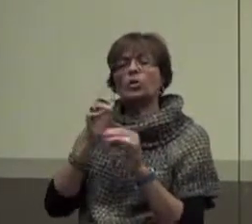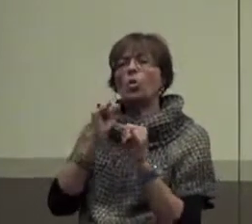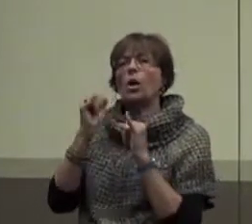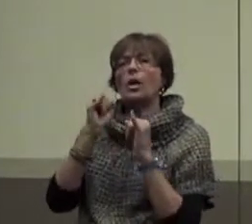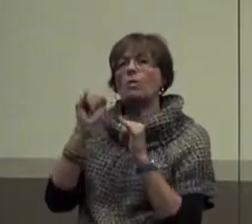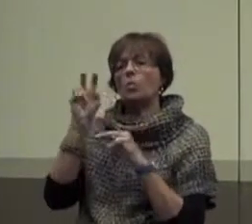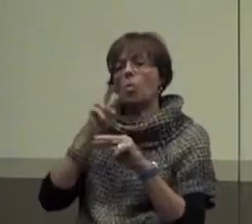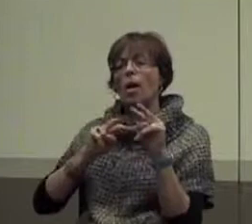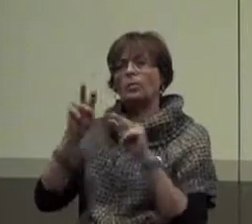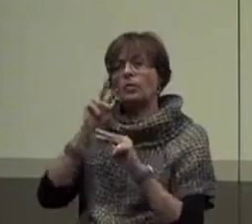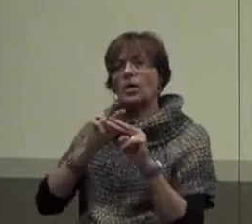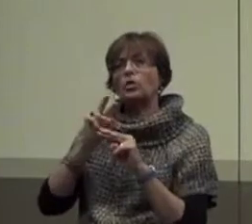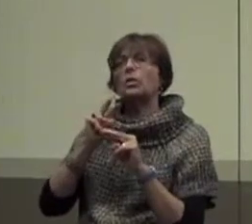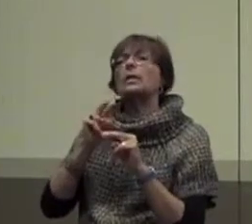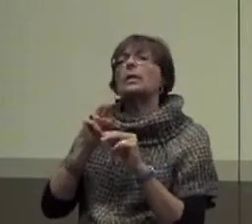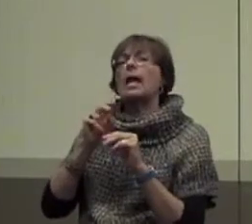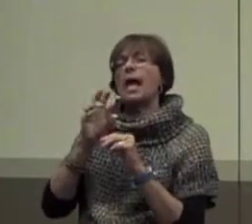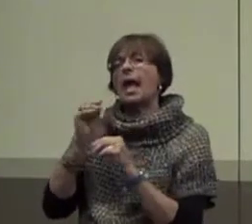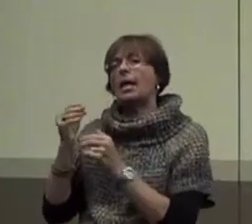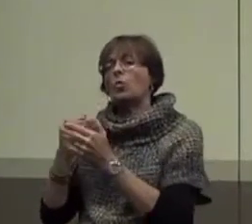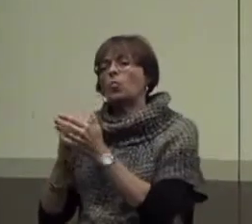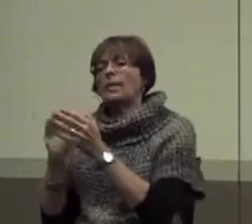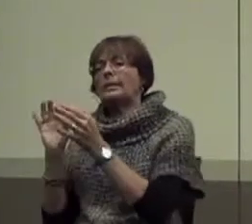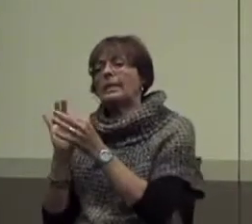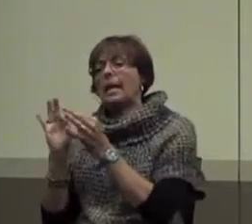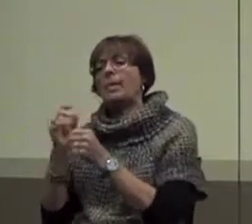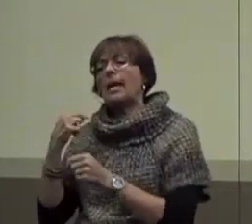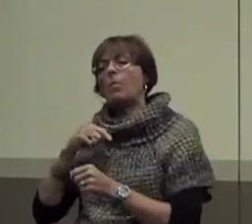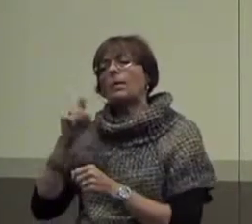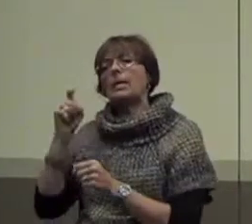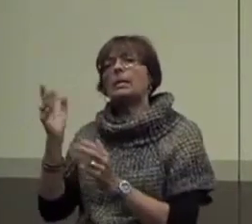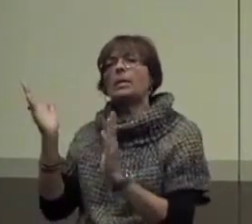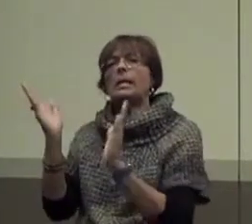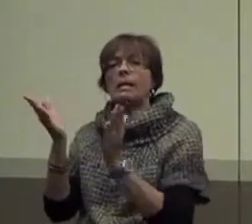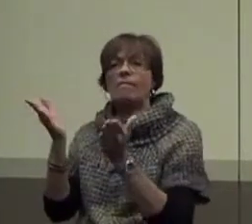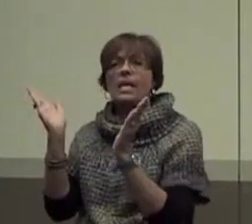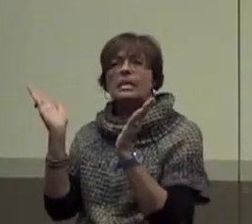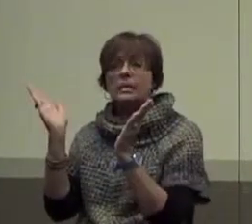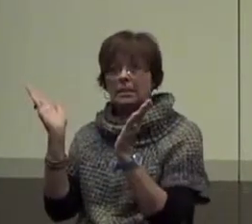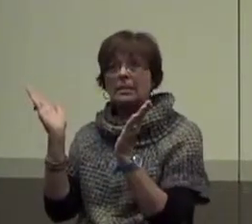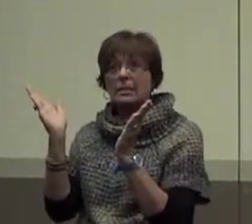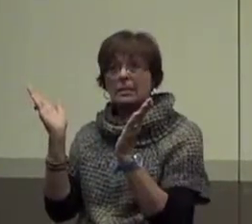interview observation and come up with a summary statement, and we need to be convinced. Okay?